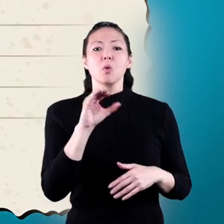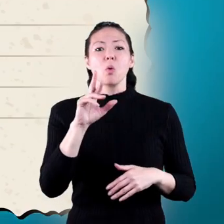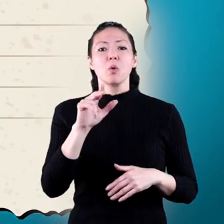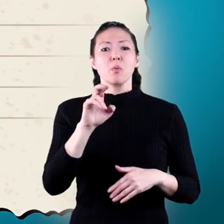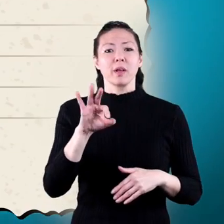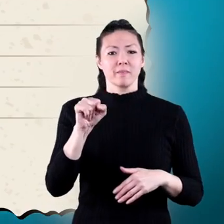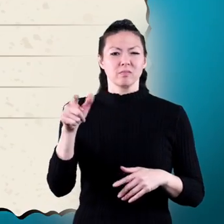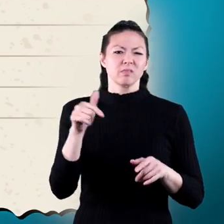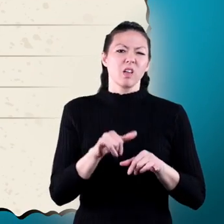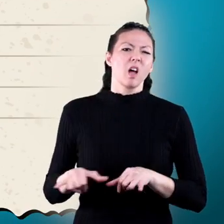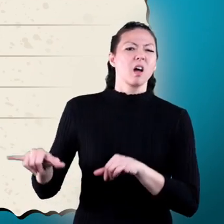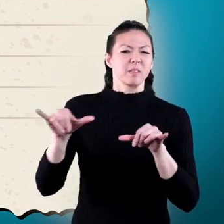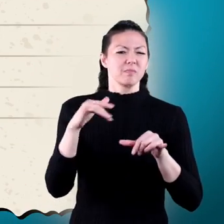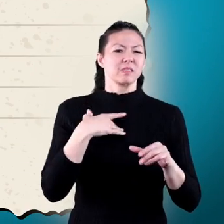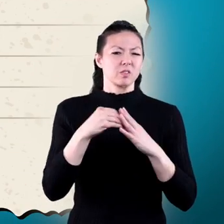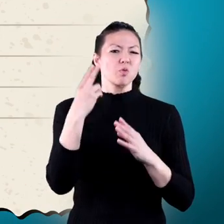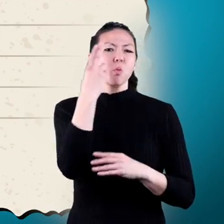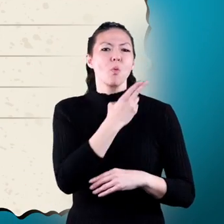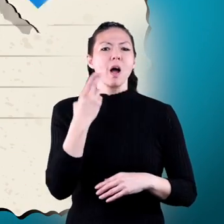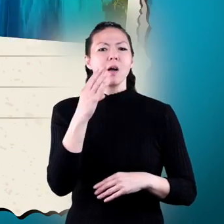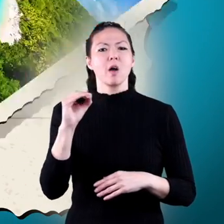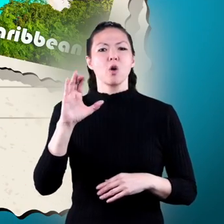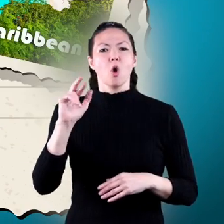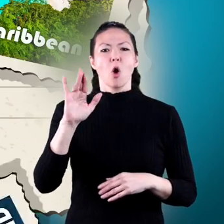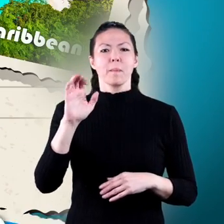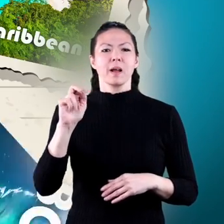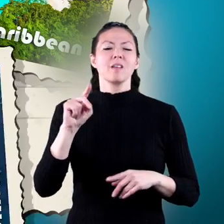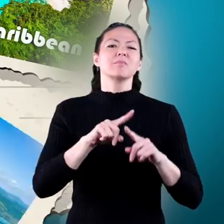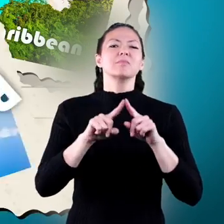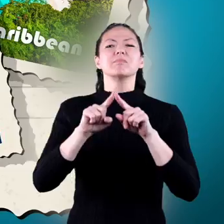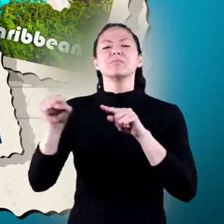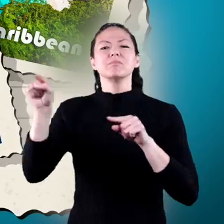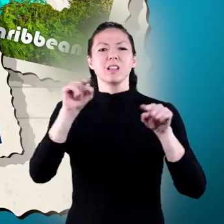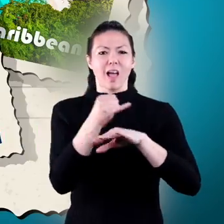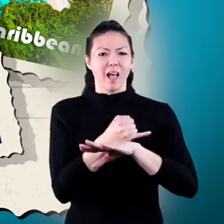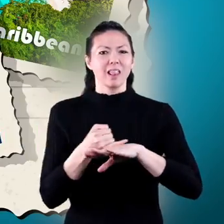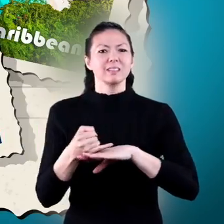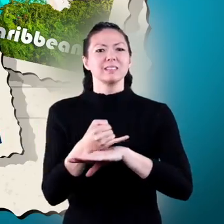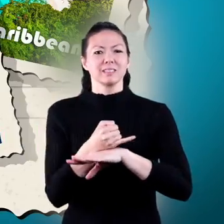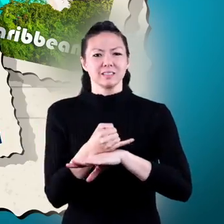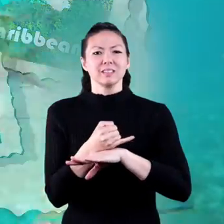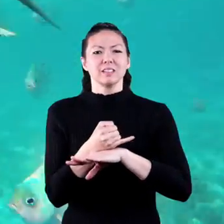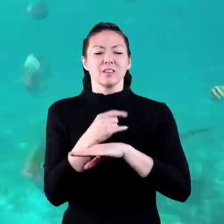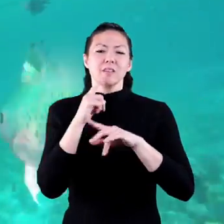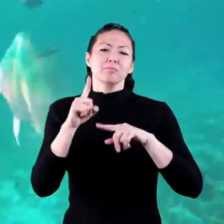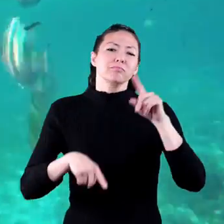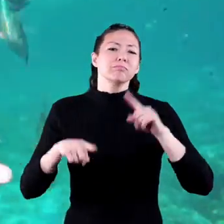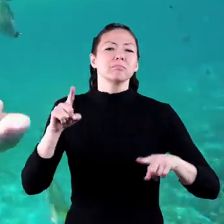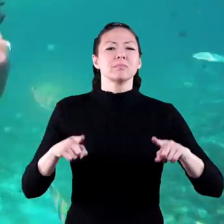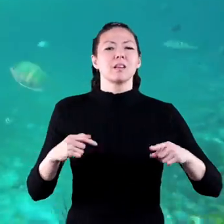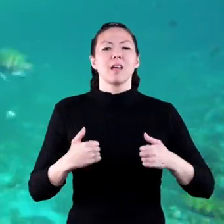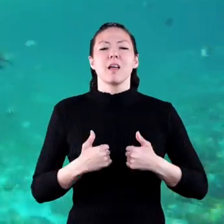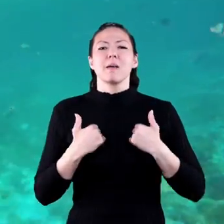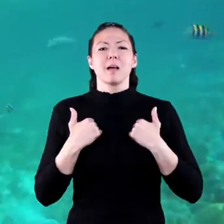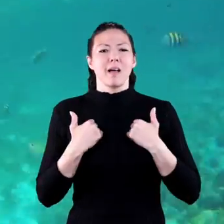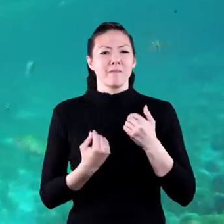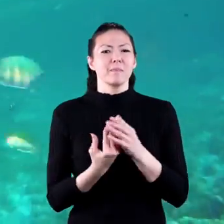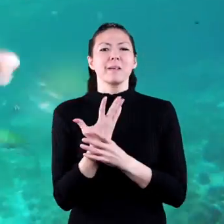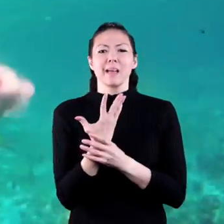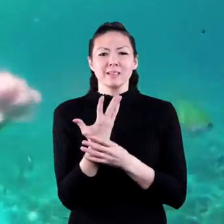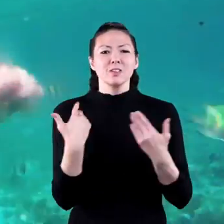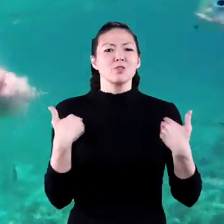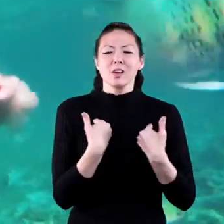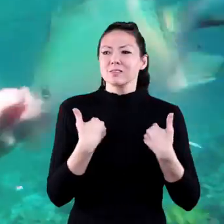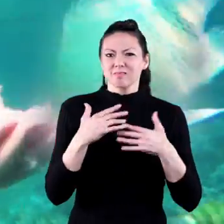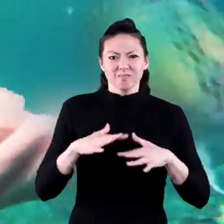Coral reefs are common in Hawaii and the Caribbean and as well as other islands. The wide variety of plant life and